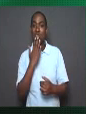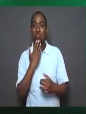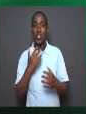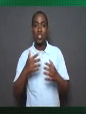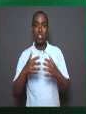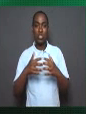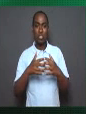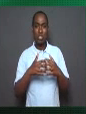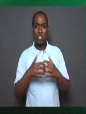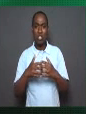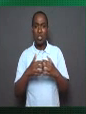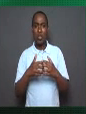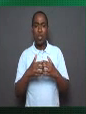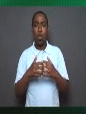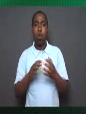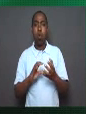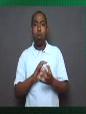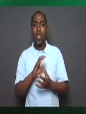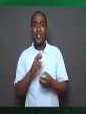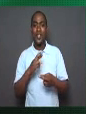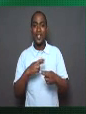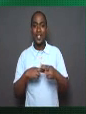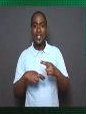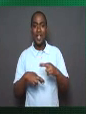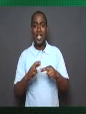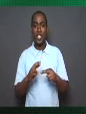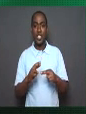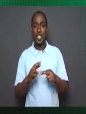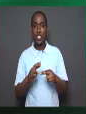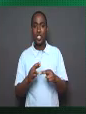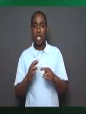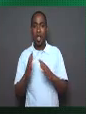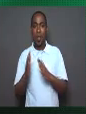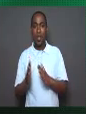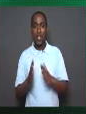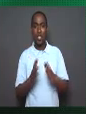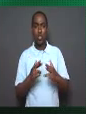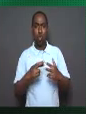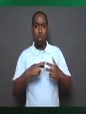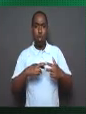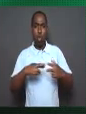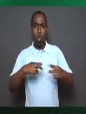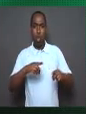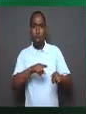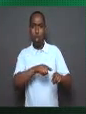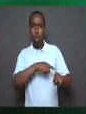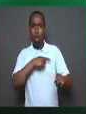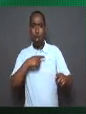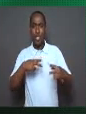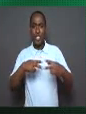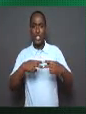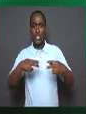a condensation reaction to form a long chain.